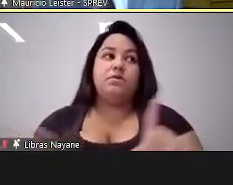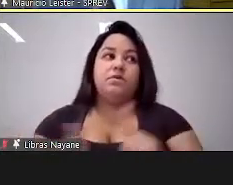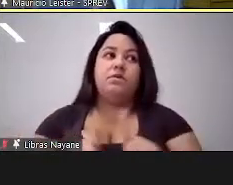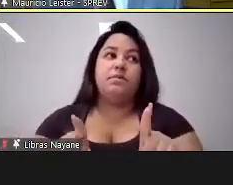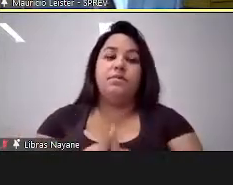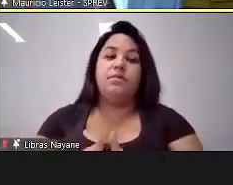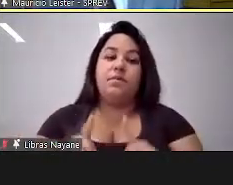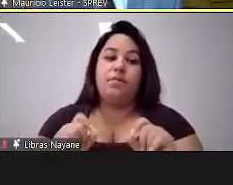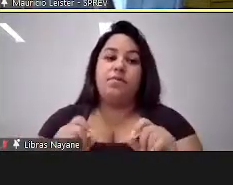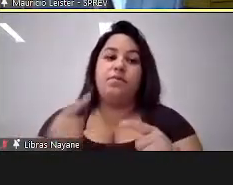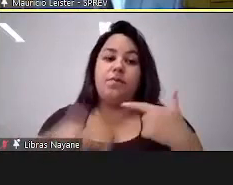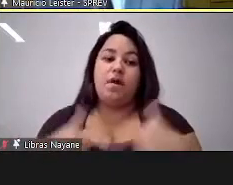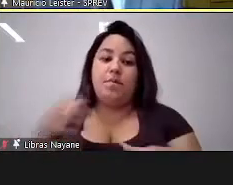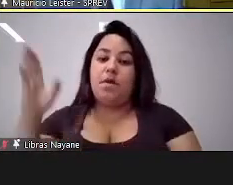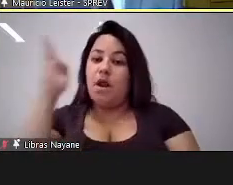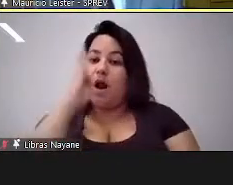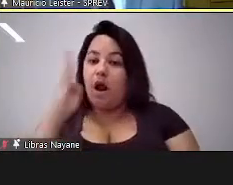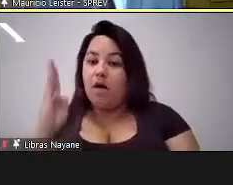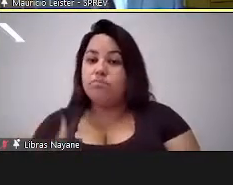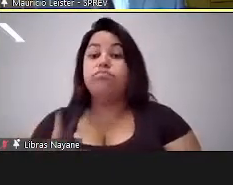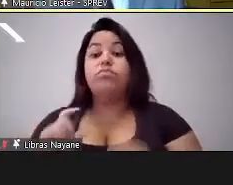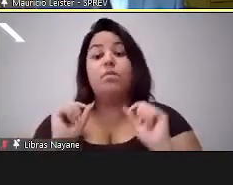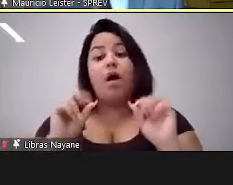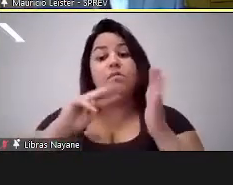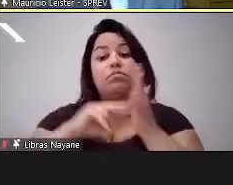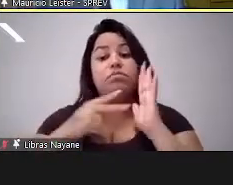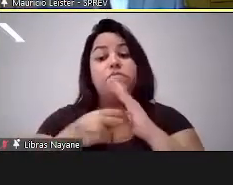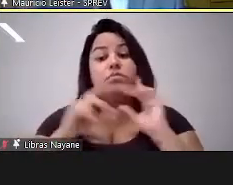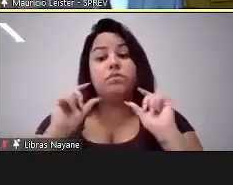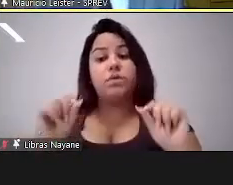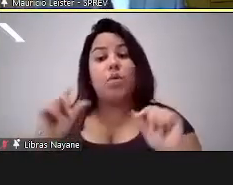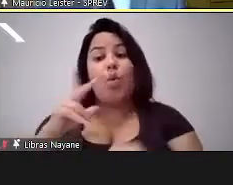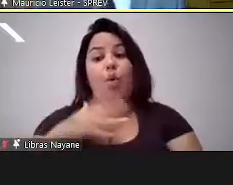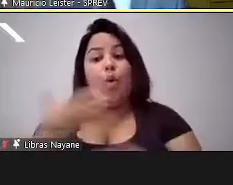increase the coverage of the